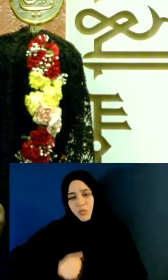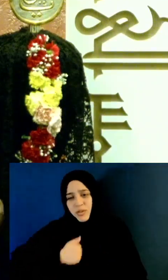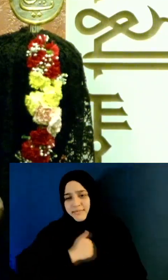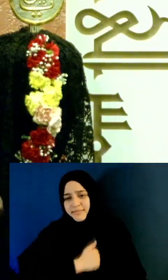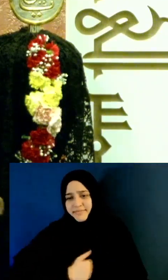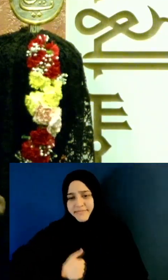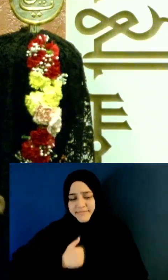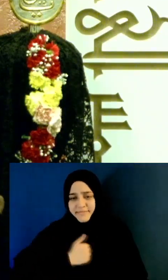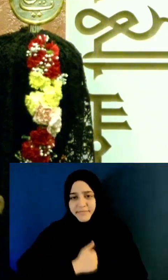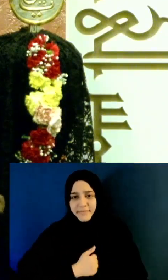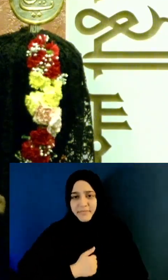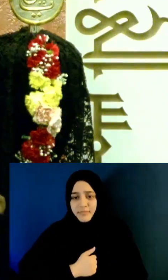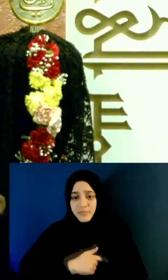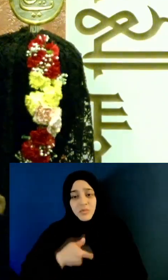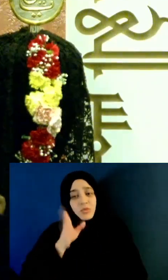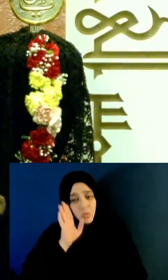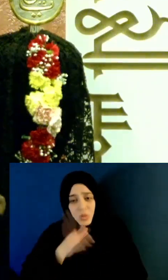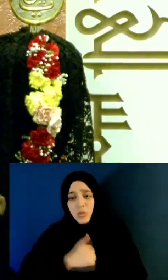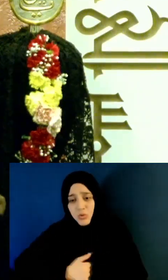You will regret it.